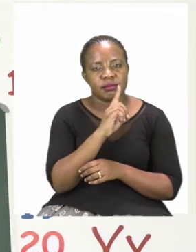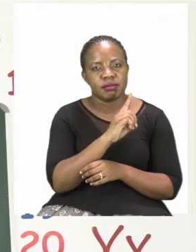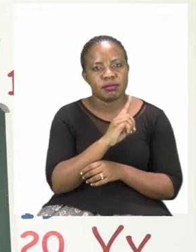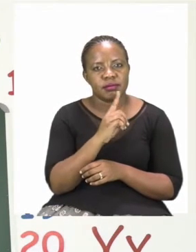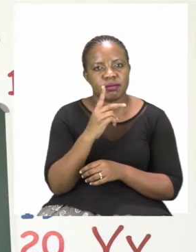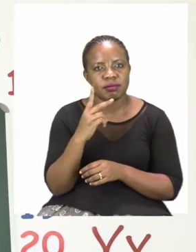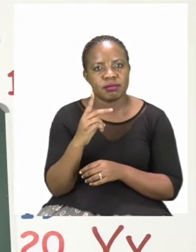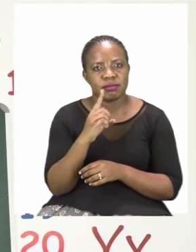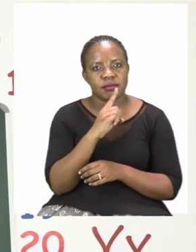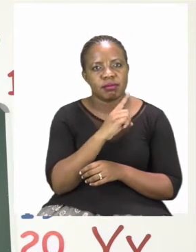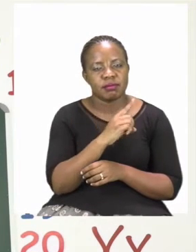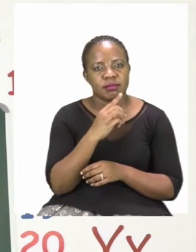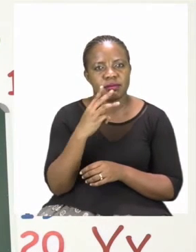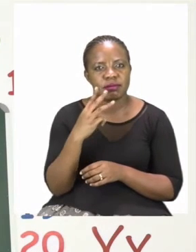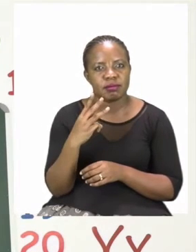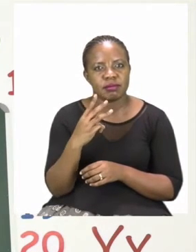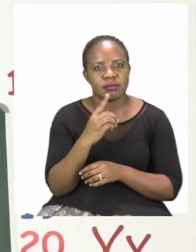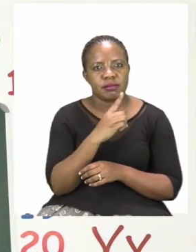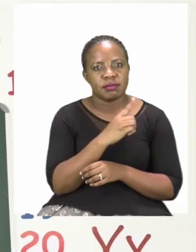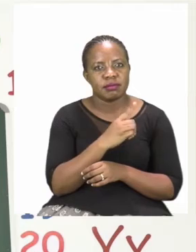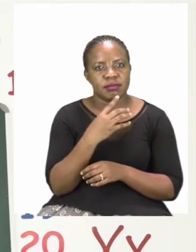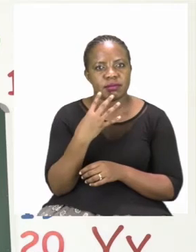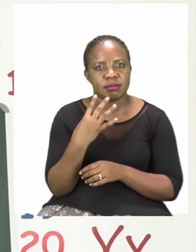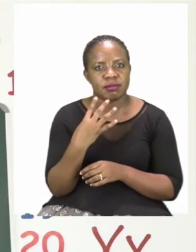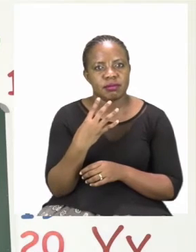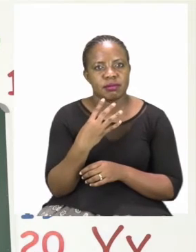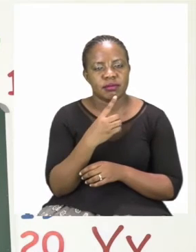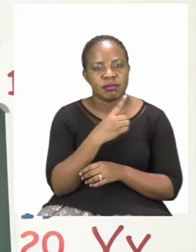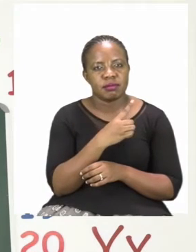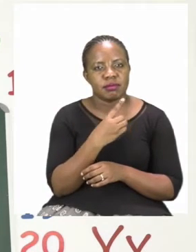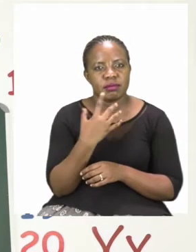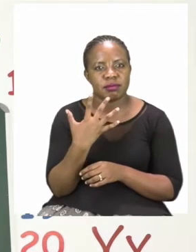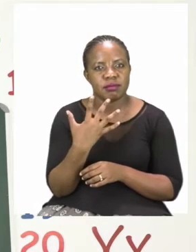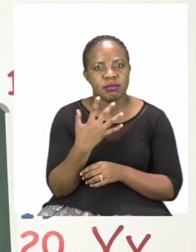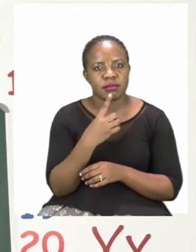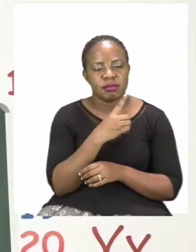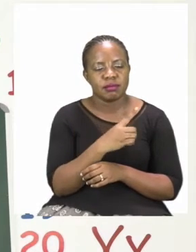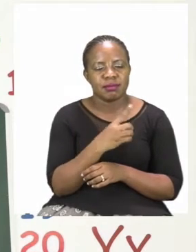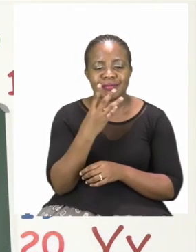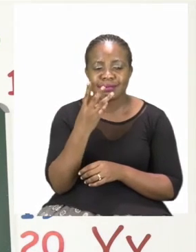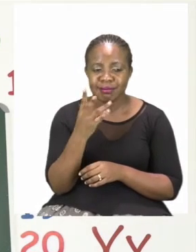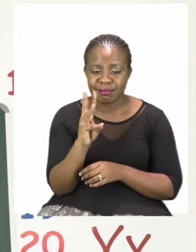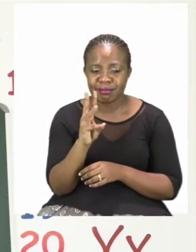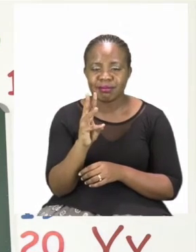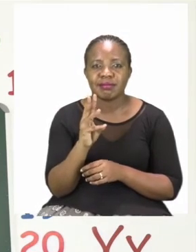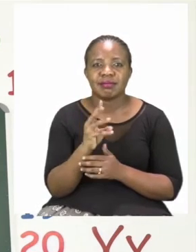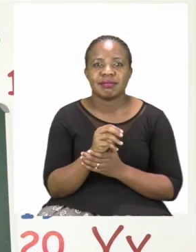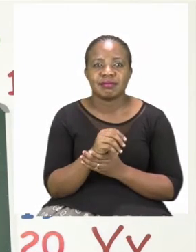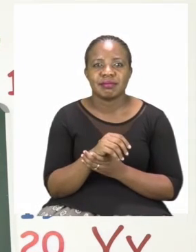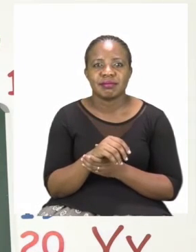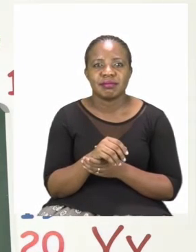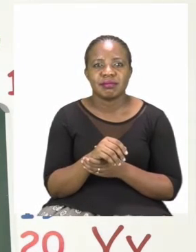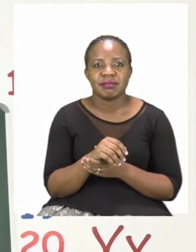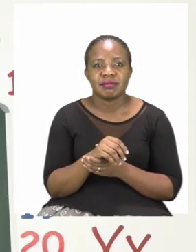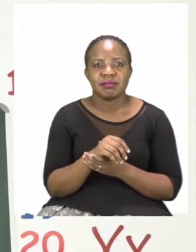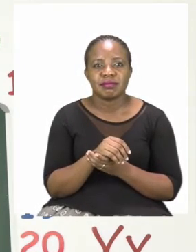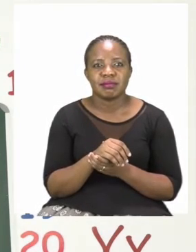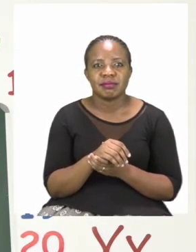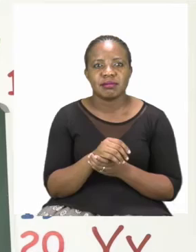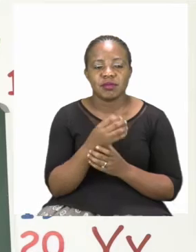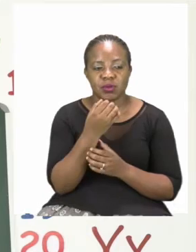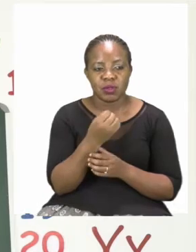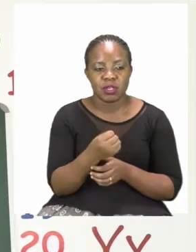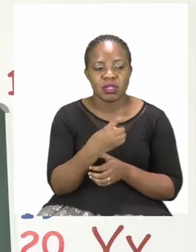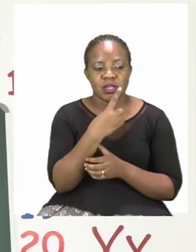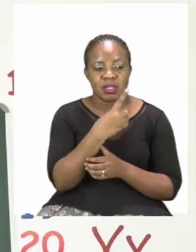12, 13, 14, 15, 16. So we have